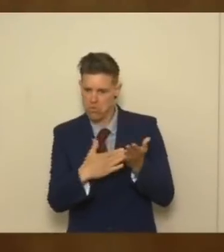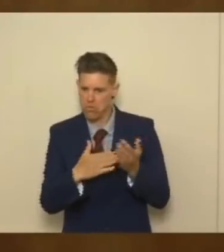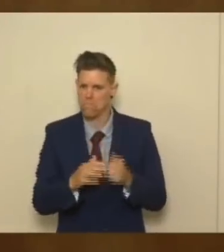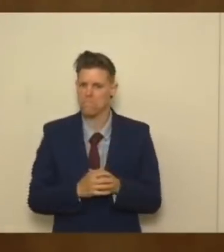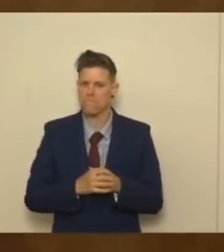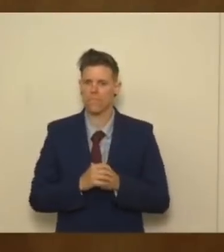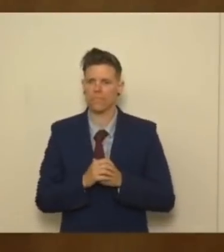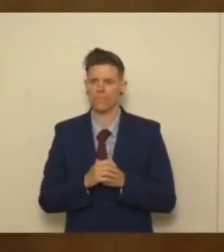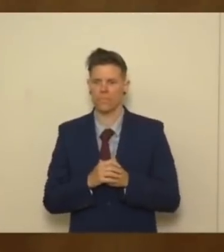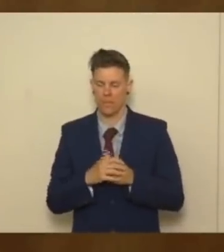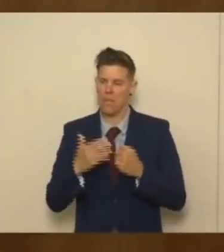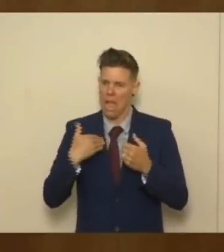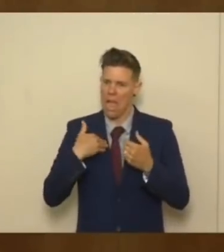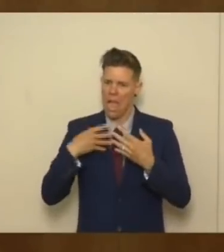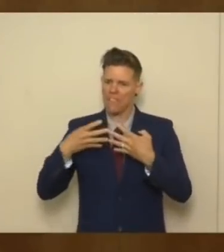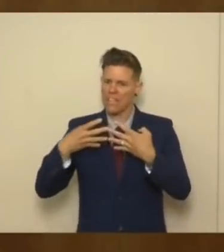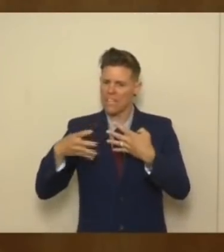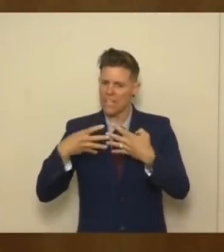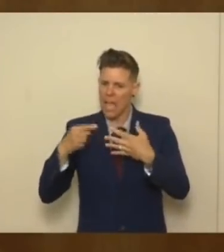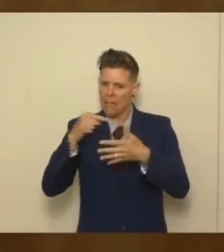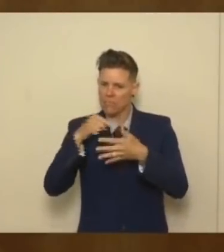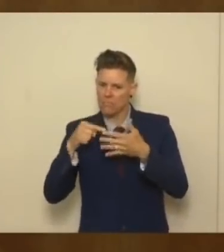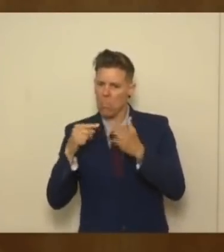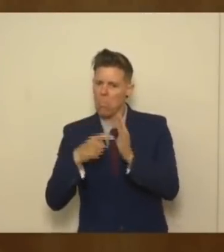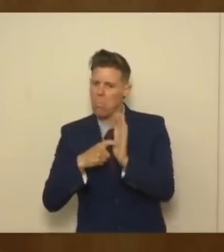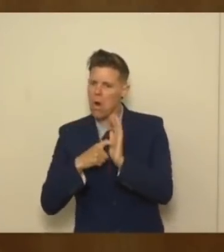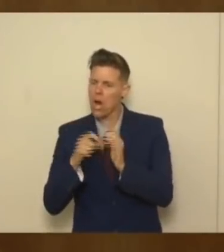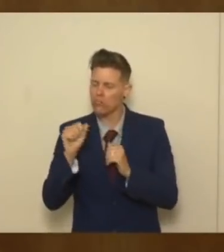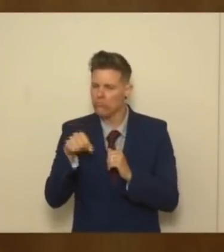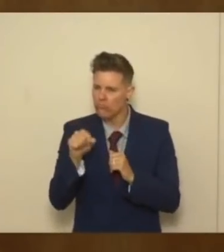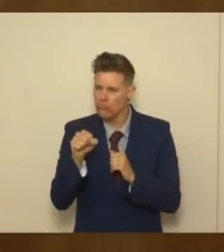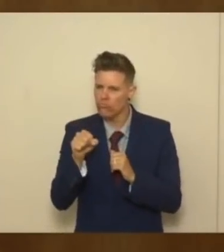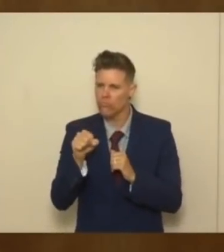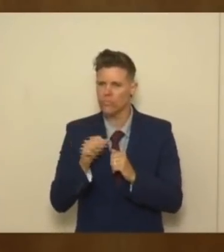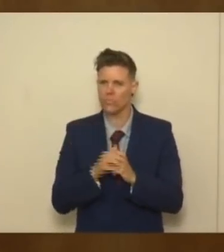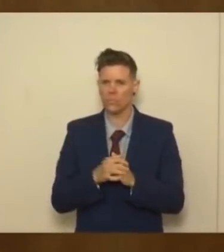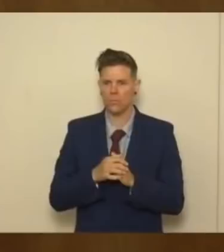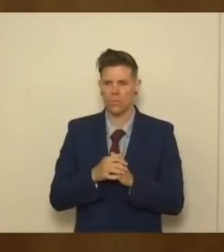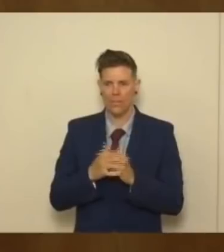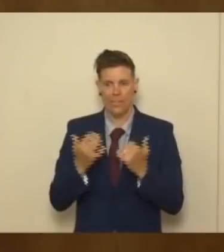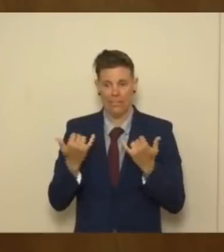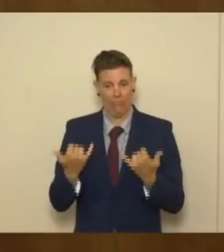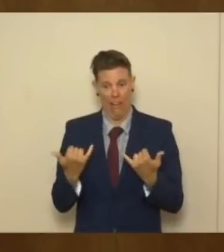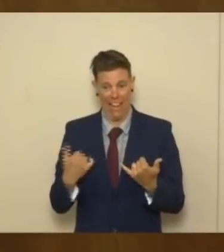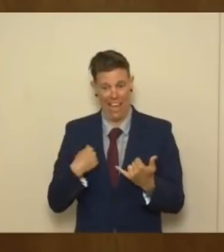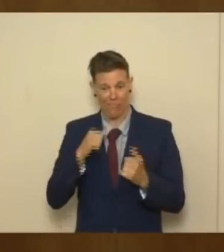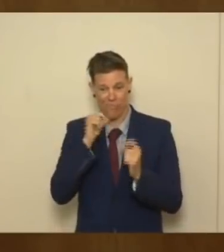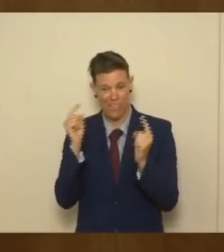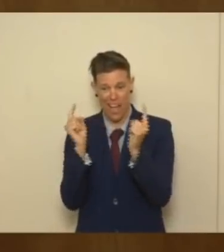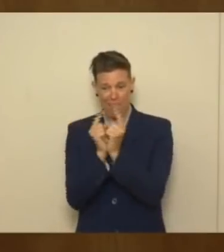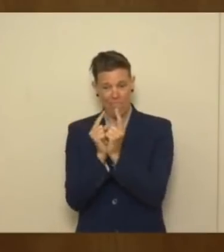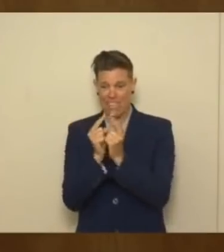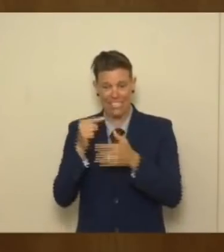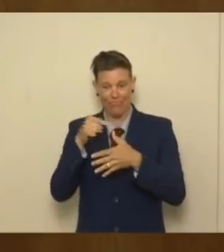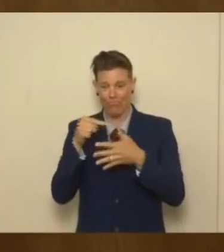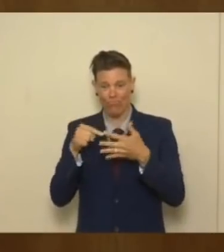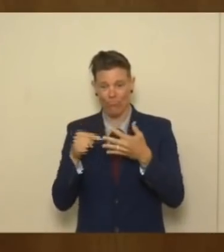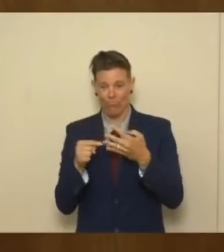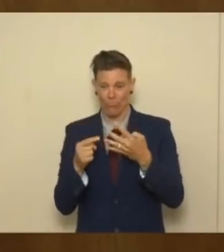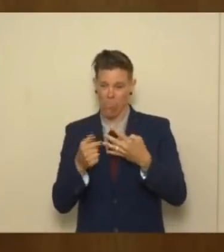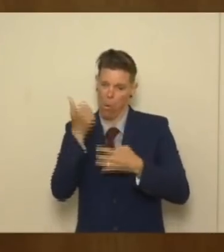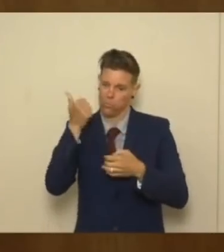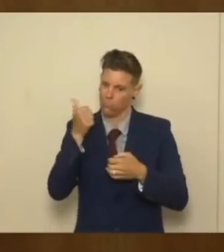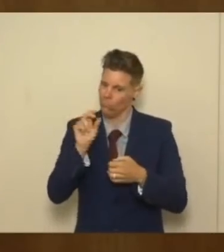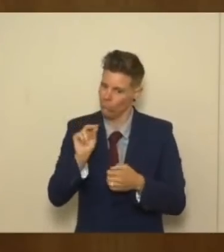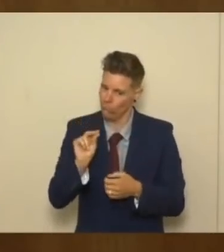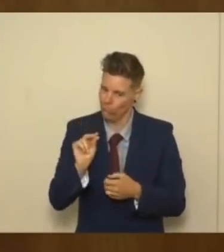we were not meeting the majority of them, actually we're not meeting the majority right now, and began to see the kind of case trends that we saw, that we're seeing